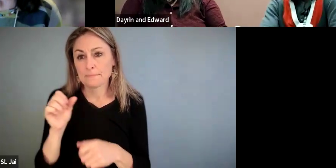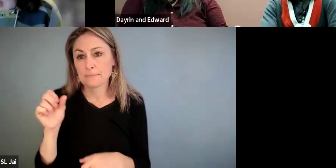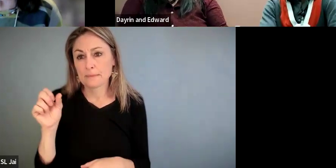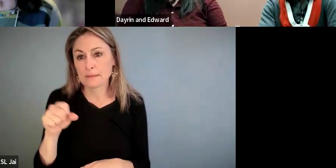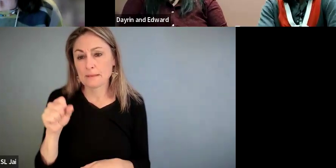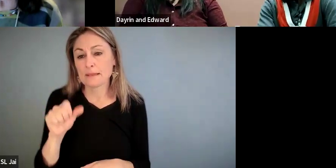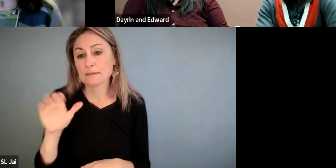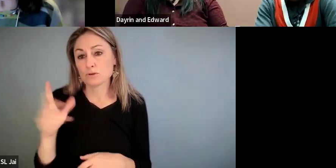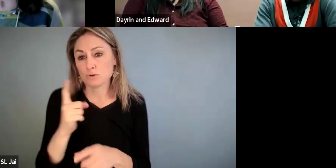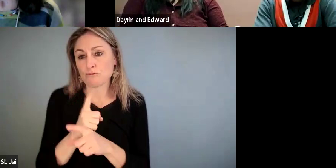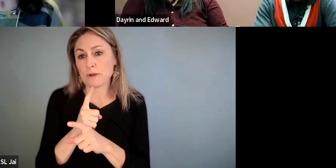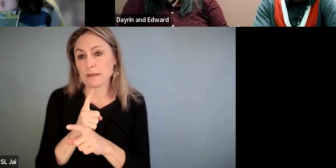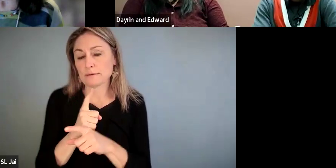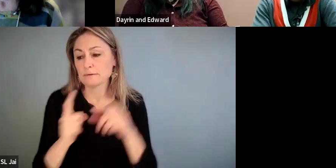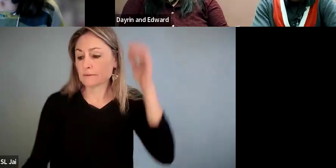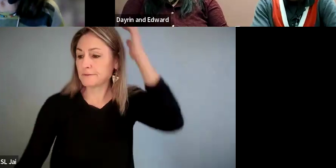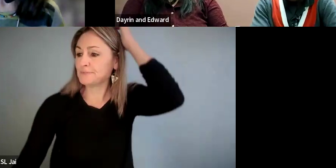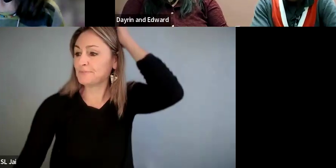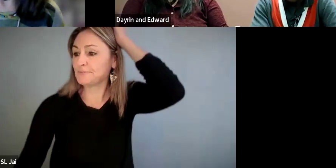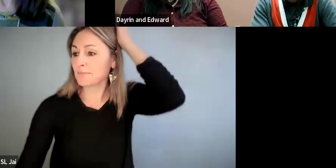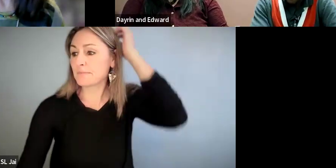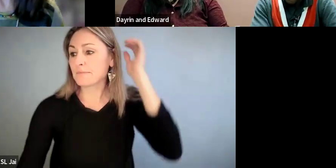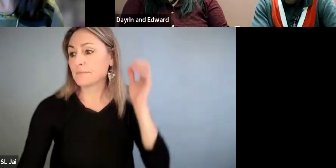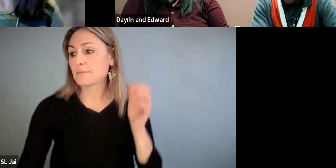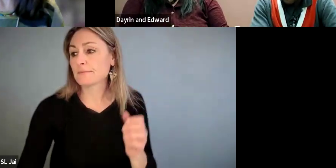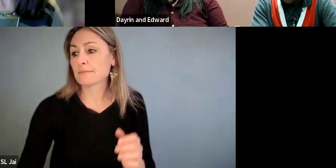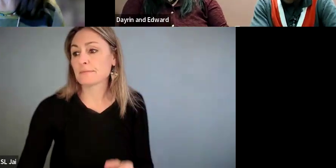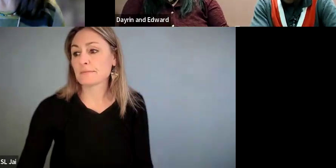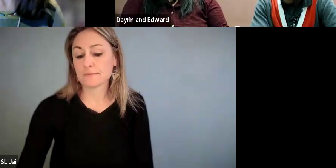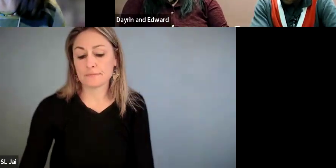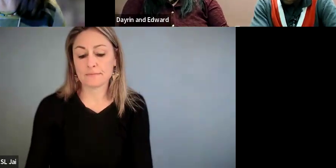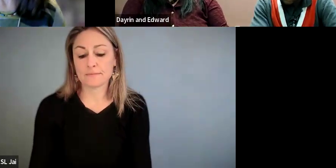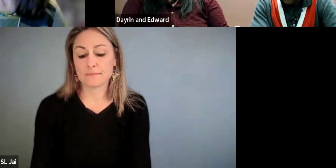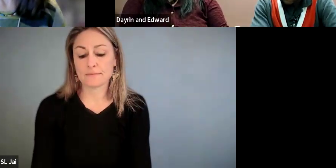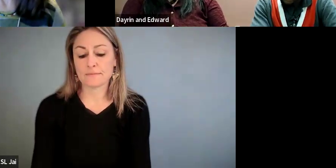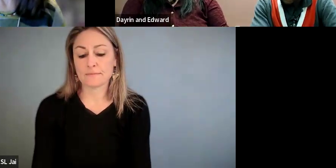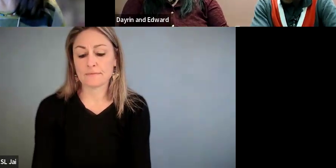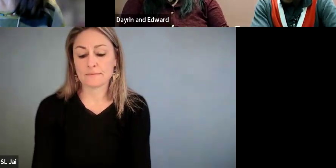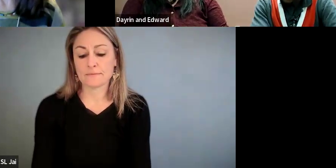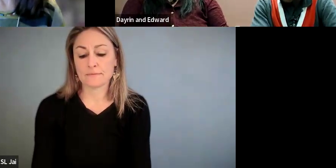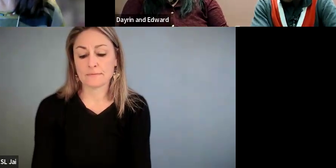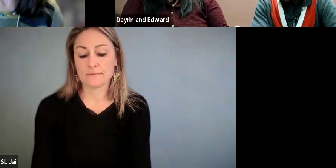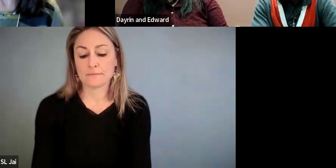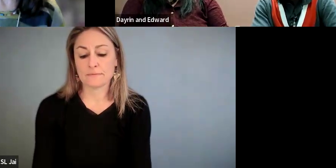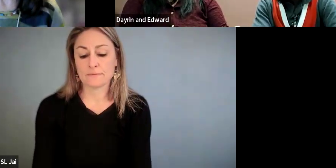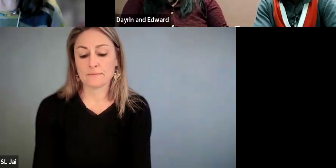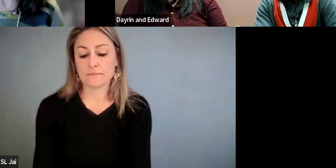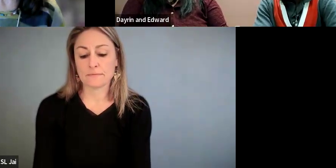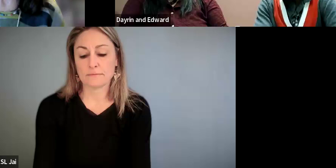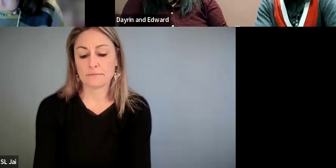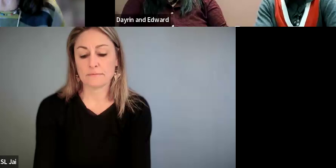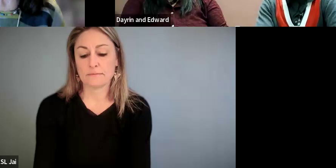you're right. So what did we learn? We learned what it means to be a